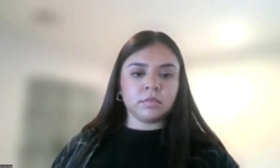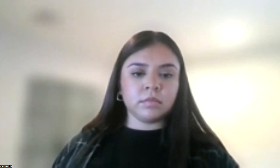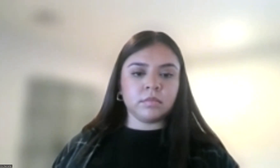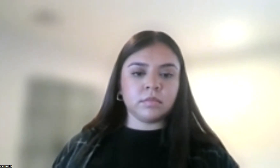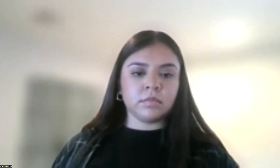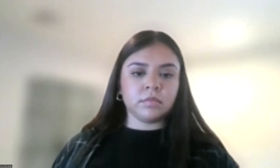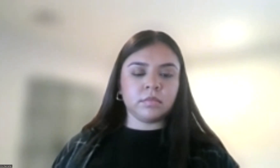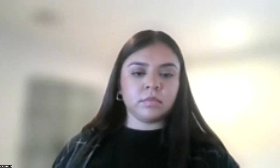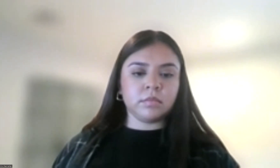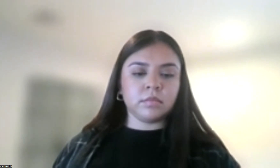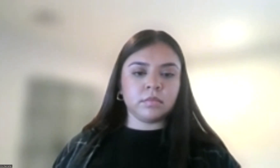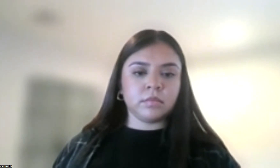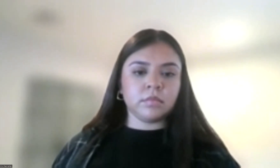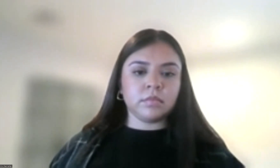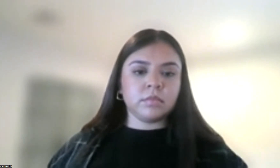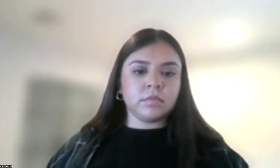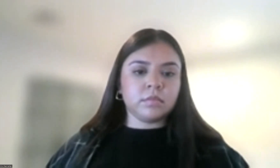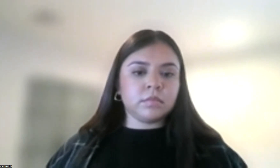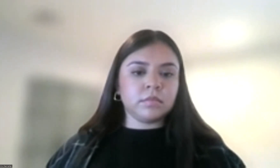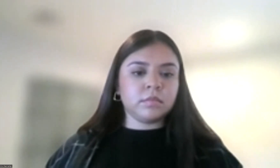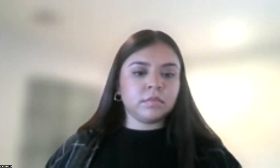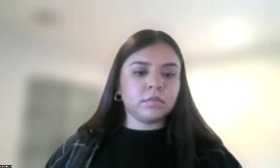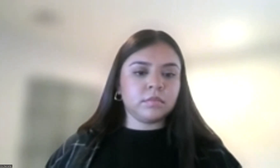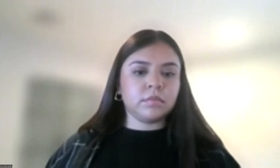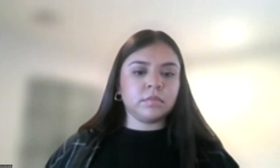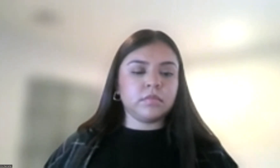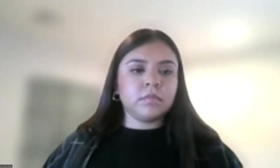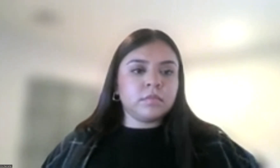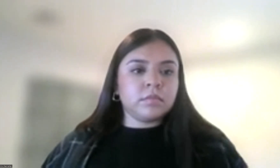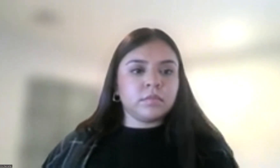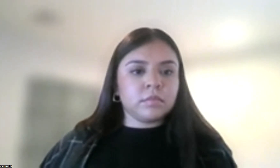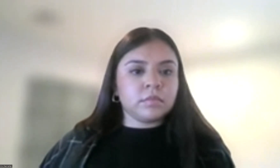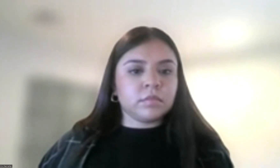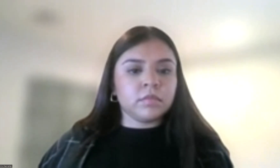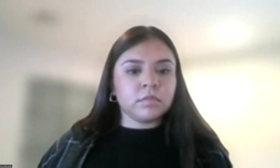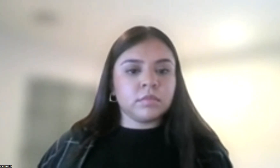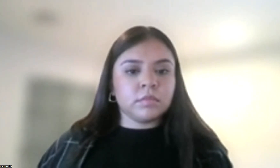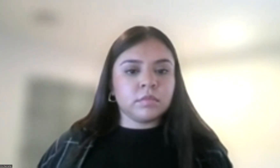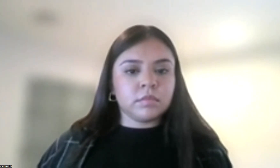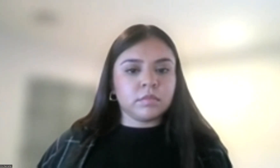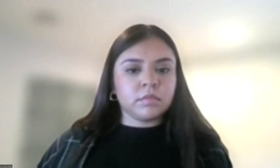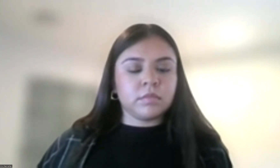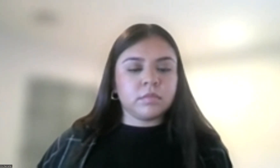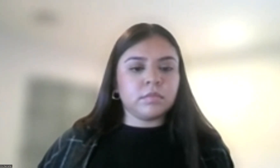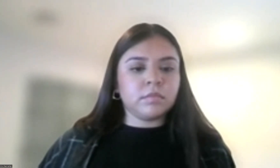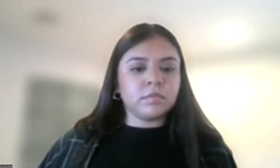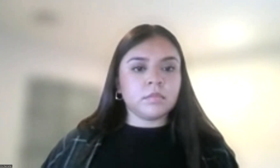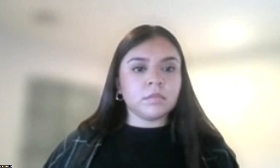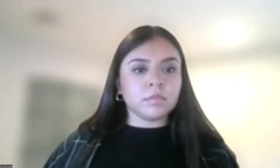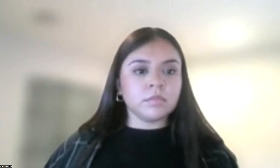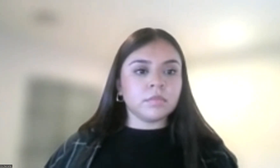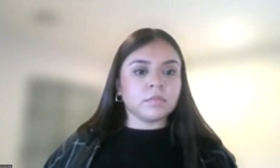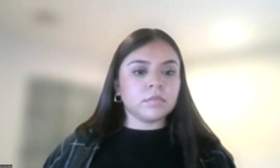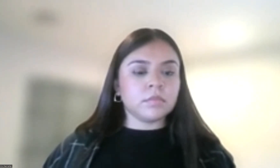Okay, thank you. I just wanted to check, but I do like the adjustments to the presentation, especially with the pollution sources coming in from the